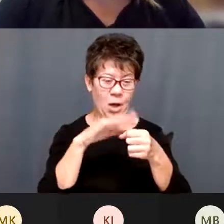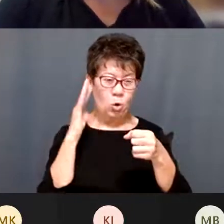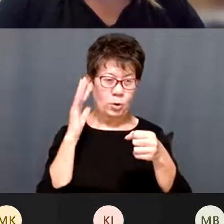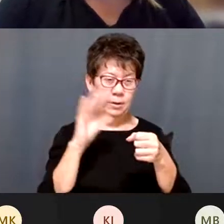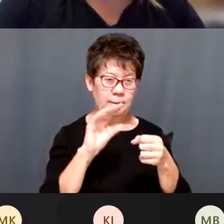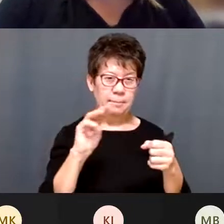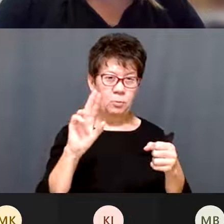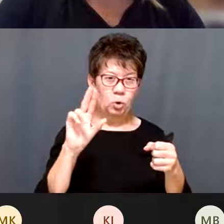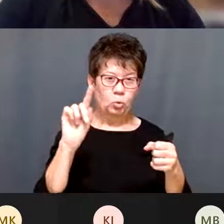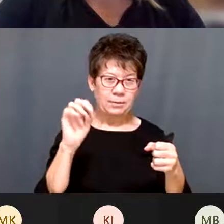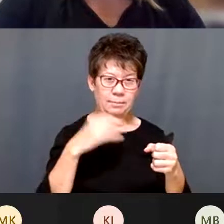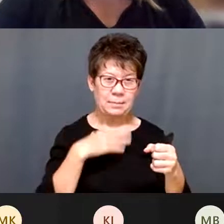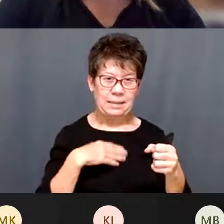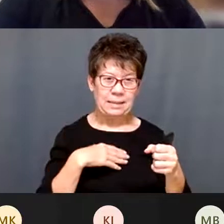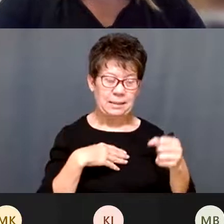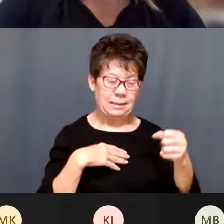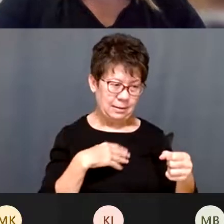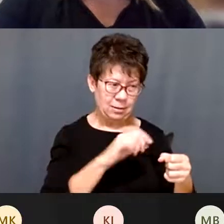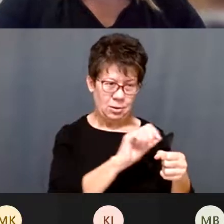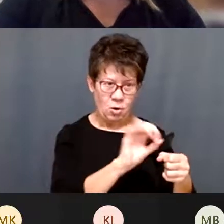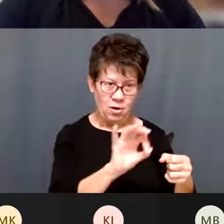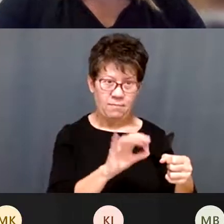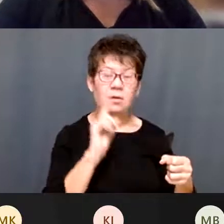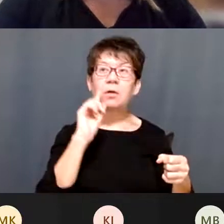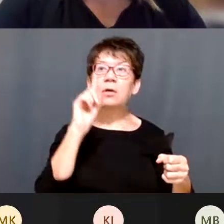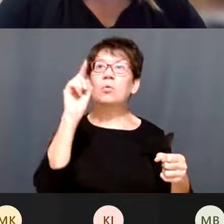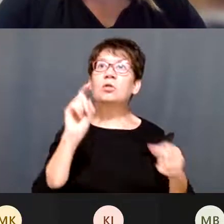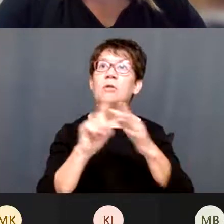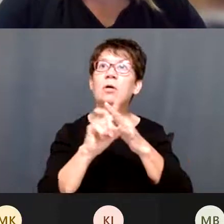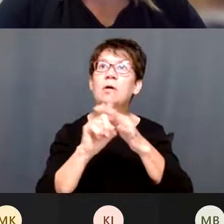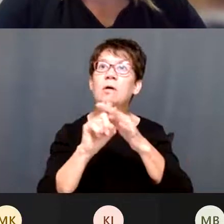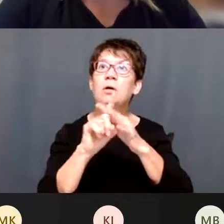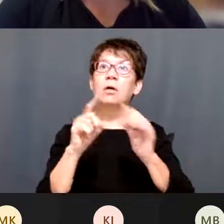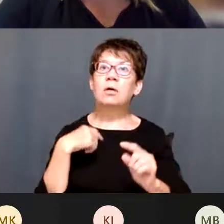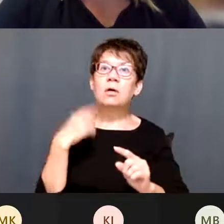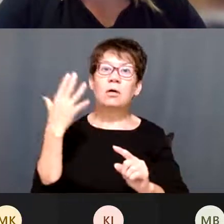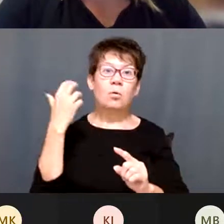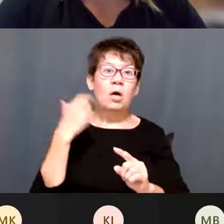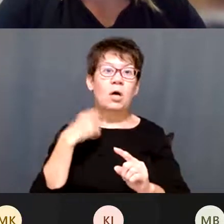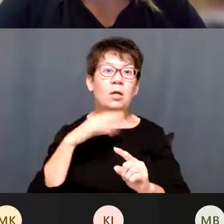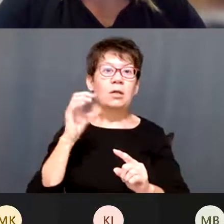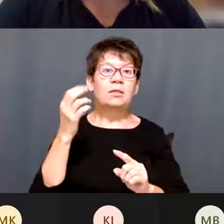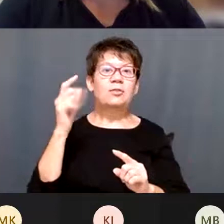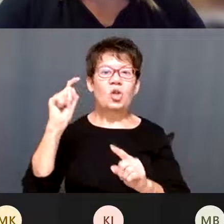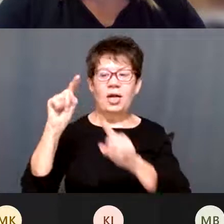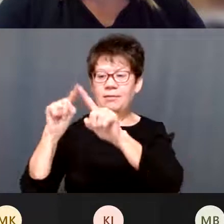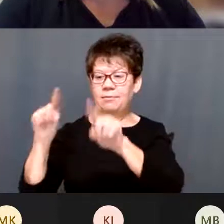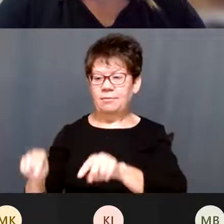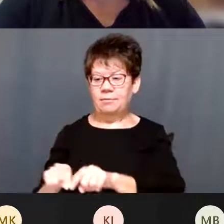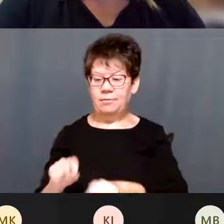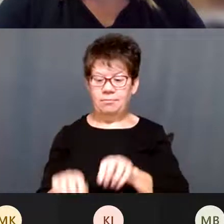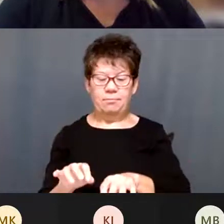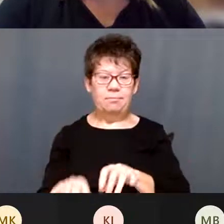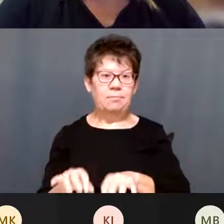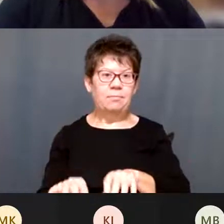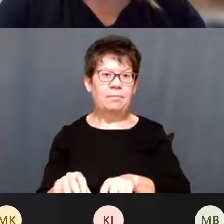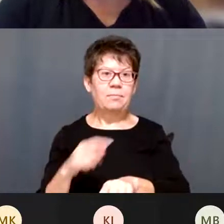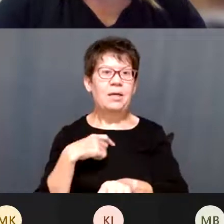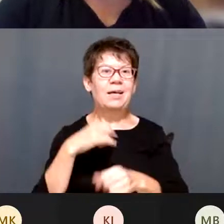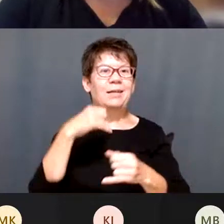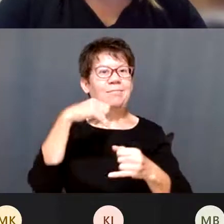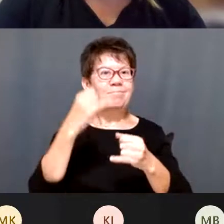presentation. If you do have any questions that pop up during the presentation, you can include them in the chat and we will review them at the end of the